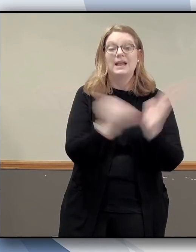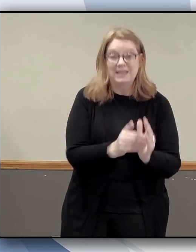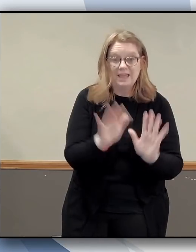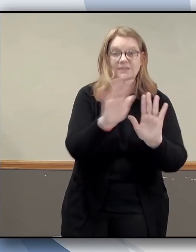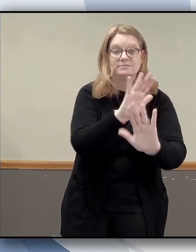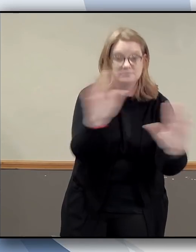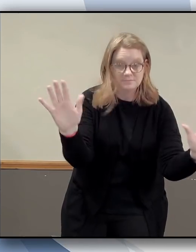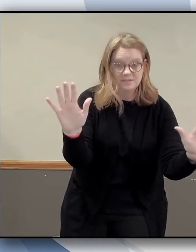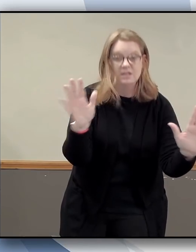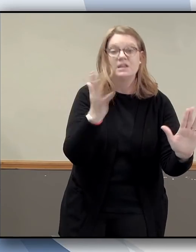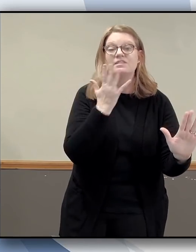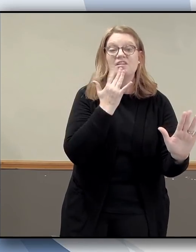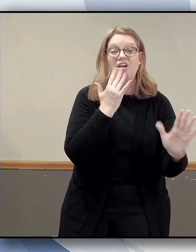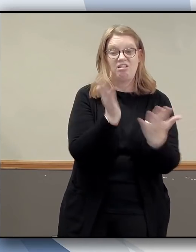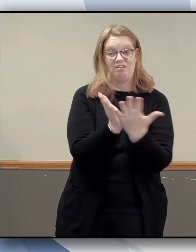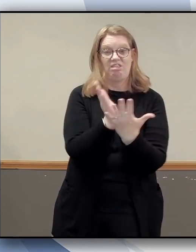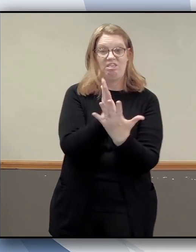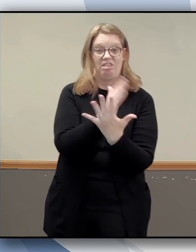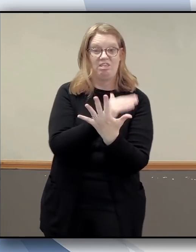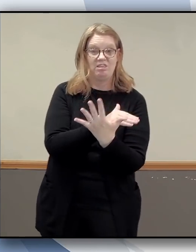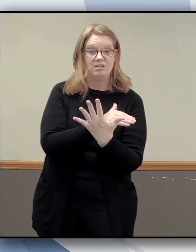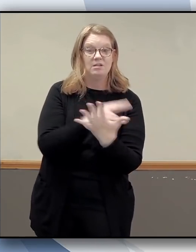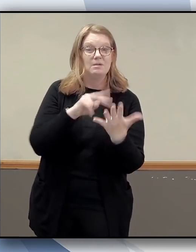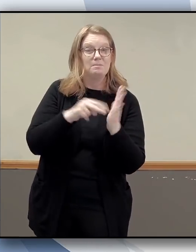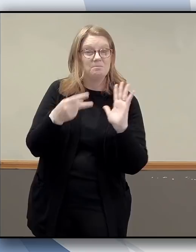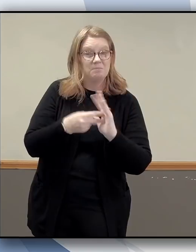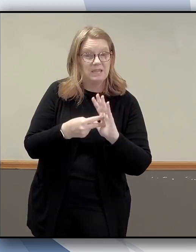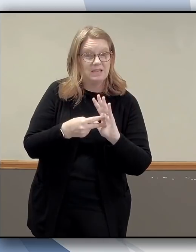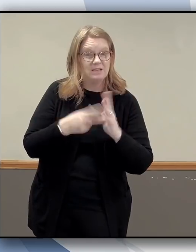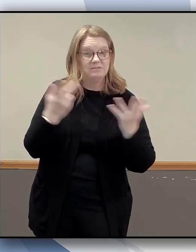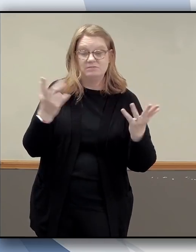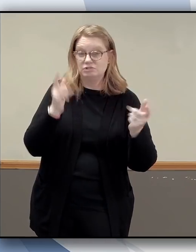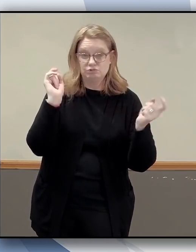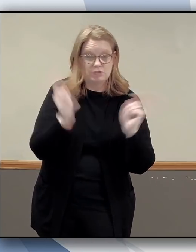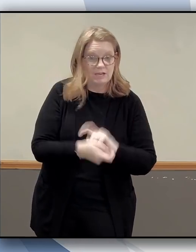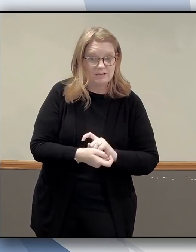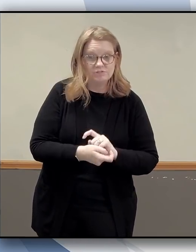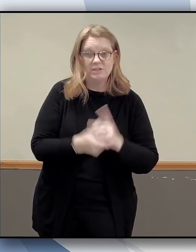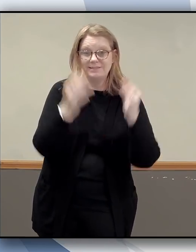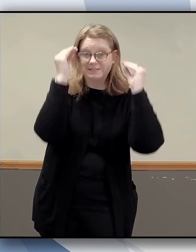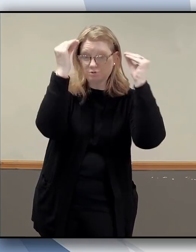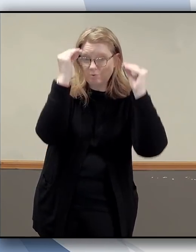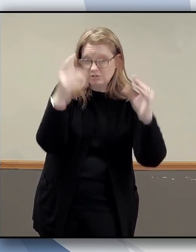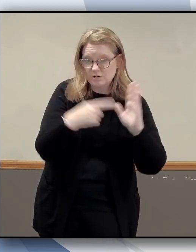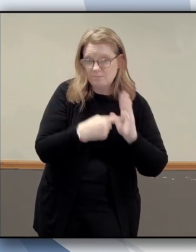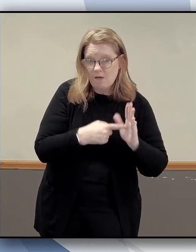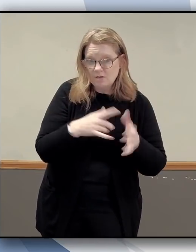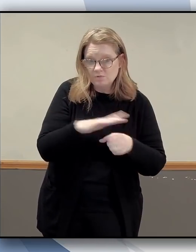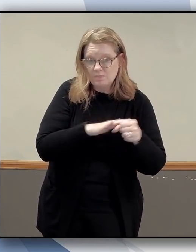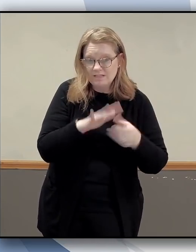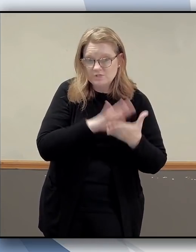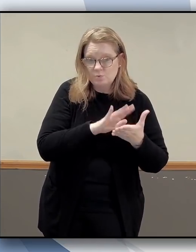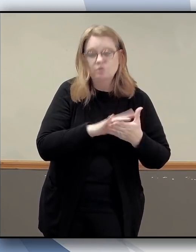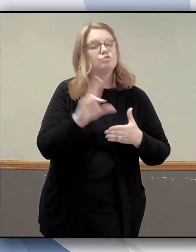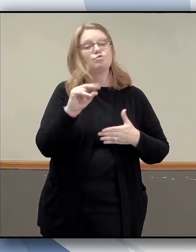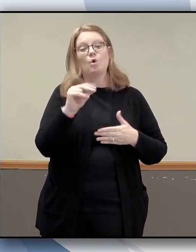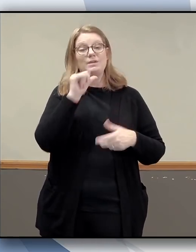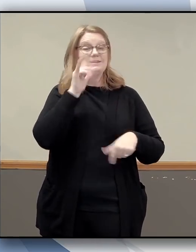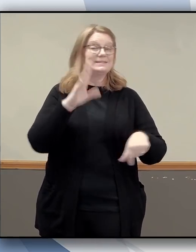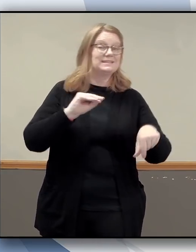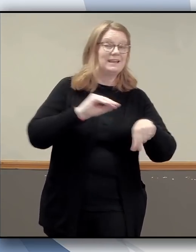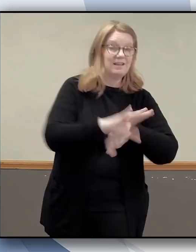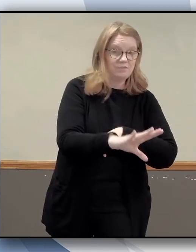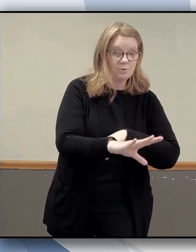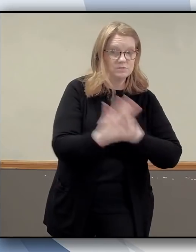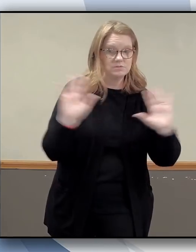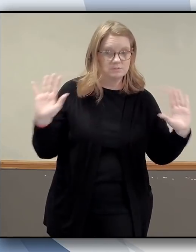color codes does not relate to any recommended or desired changes in the instructional models within schools. In fact, perhaps the